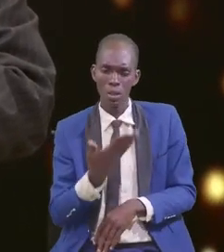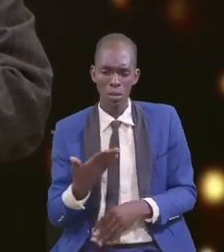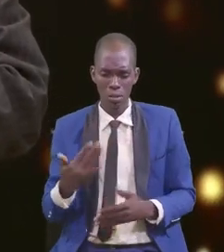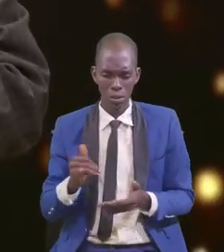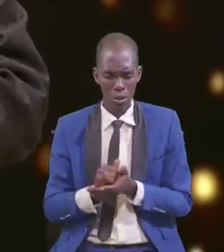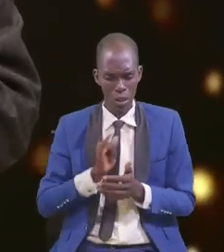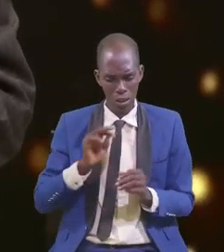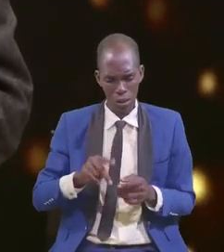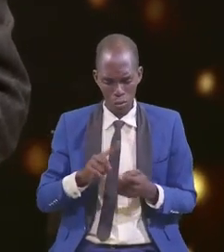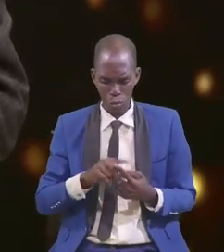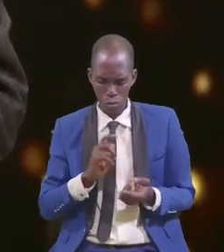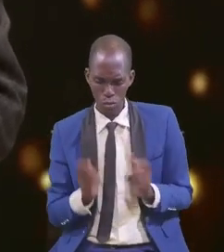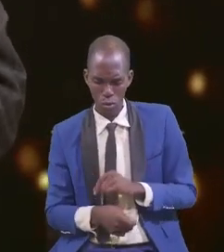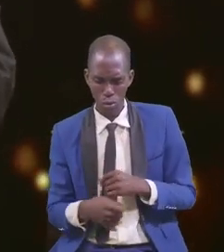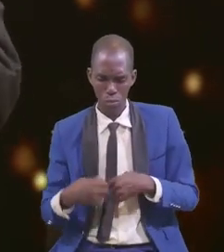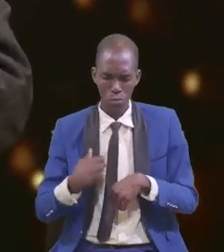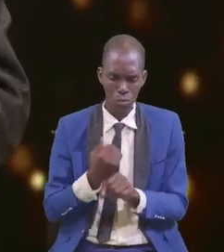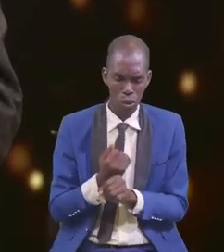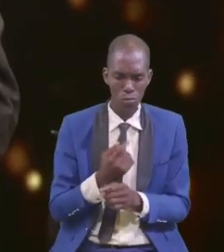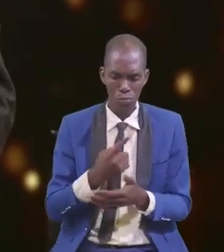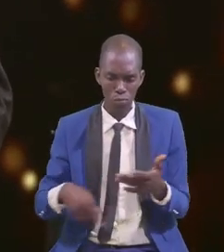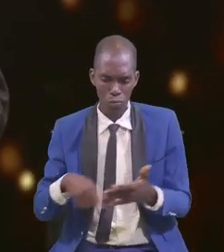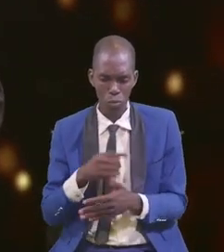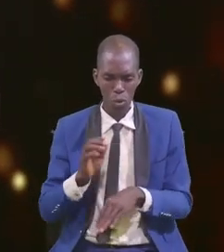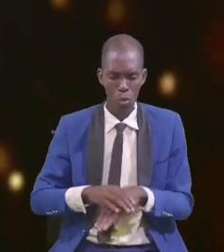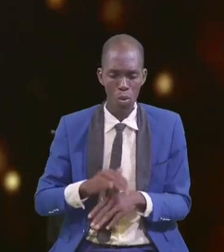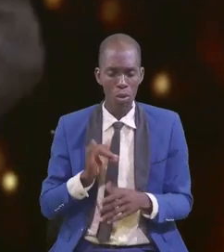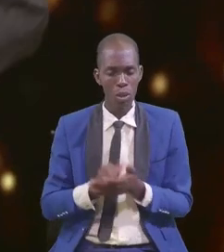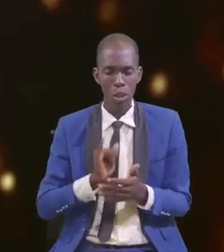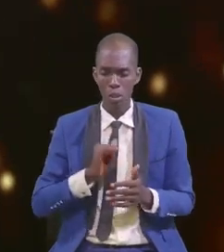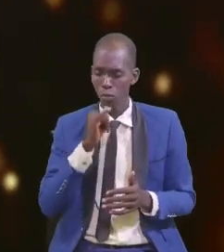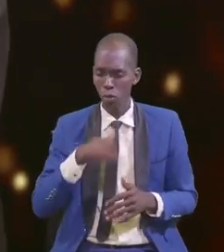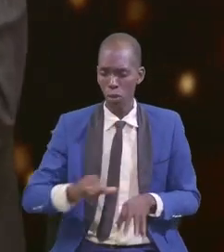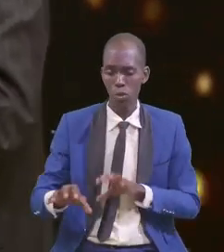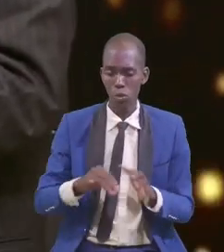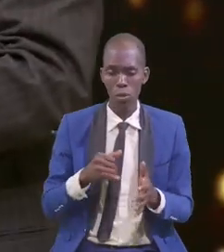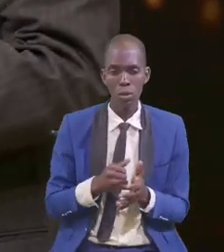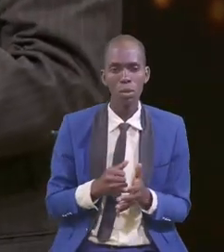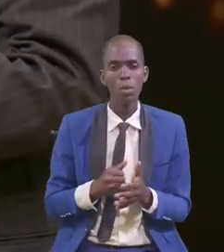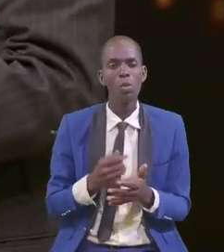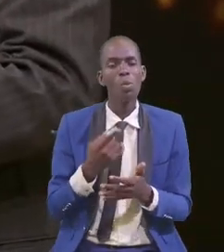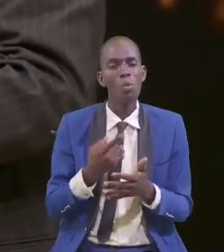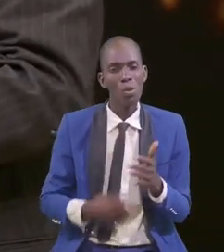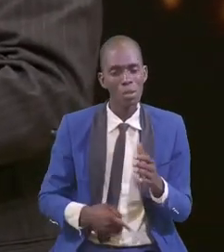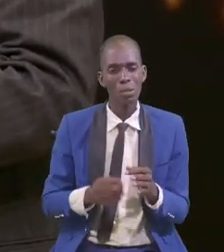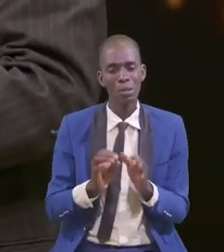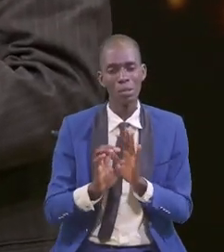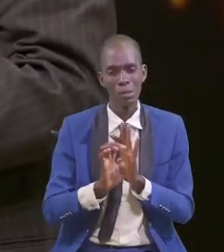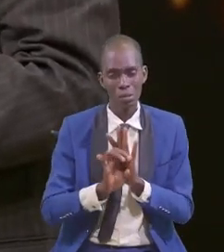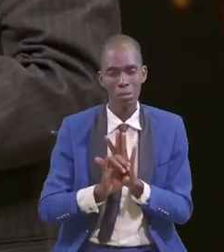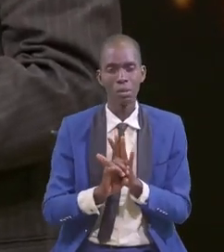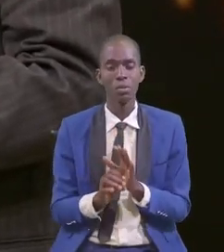right that I have not made right? What if he comes tonight? Are there attitudes I